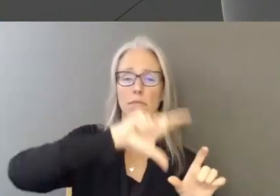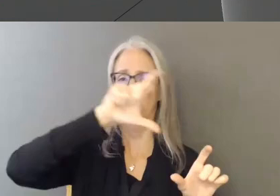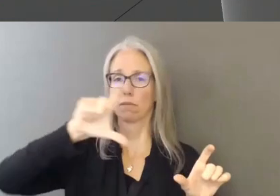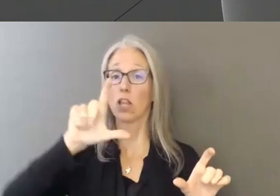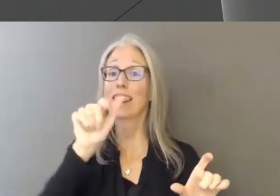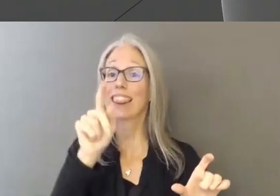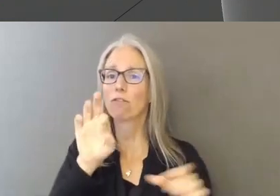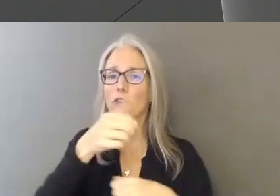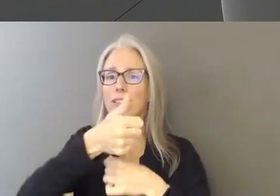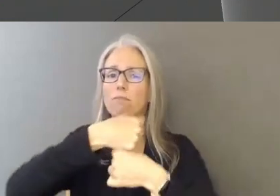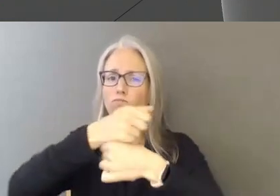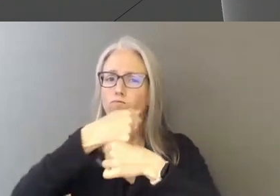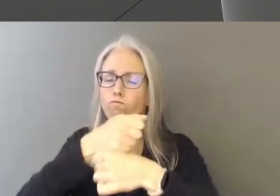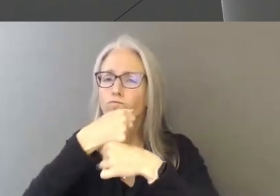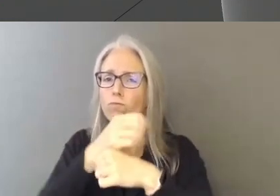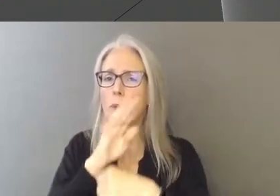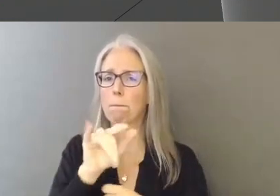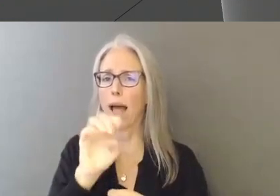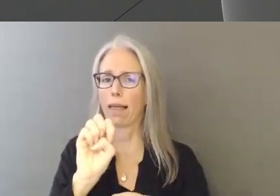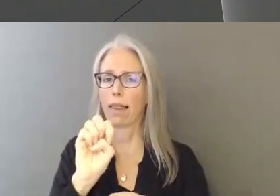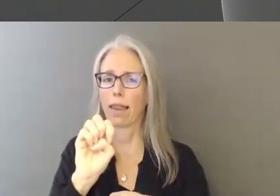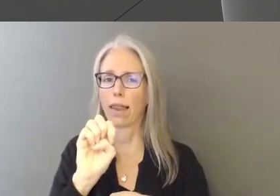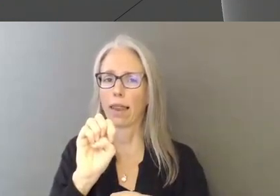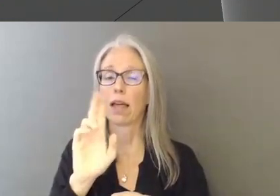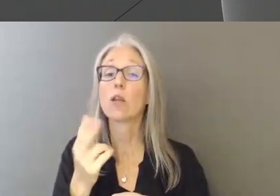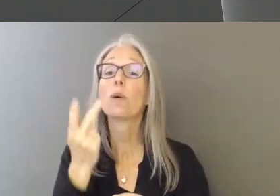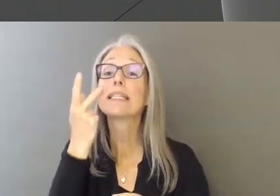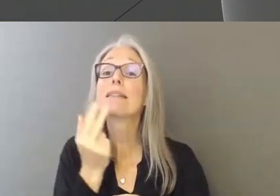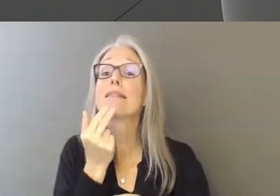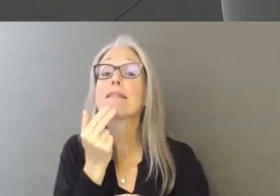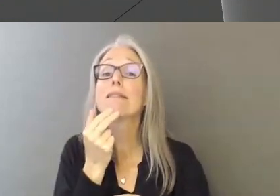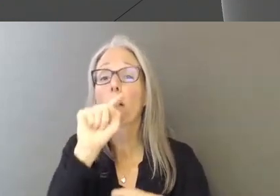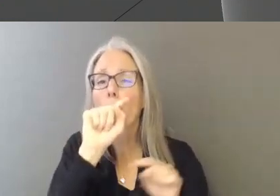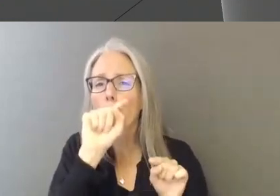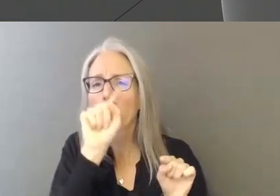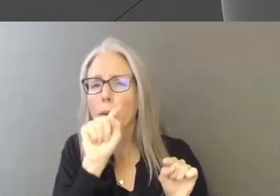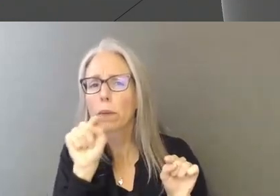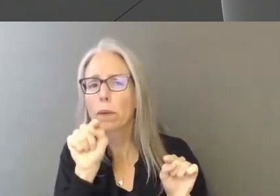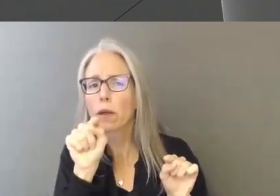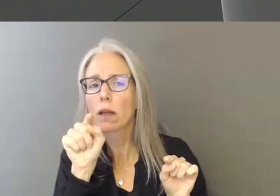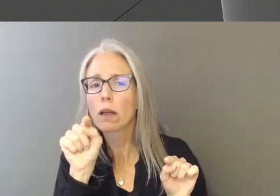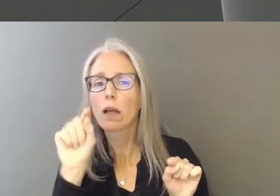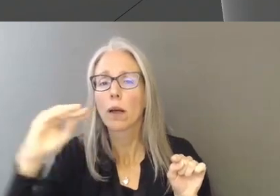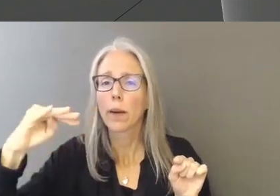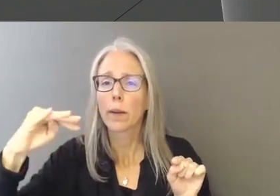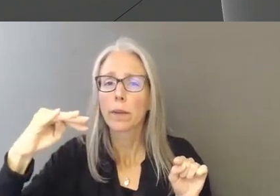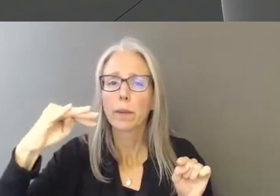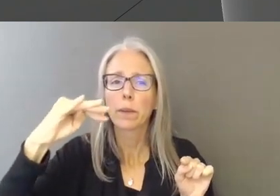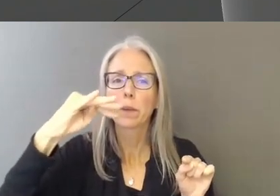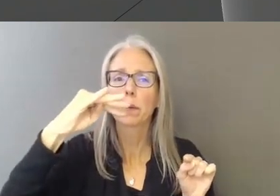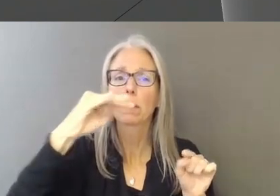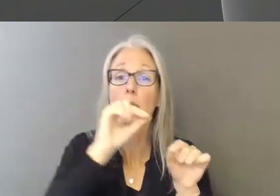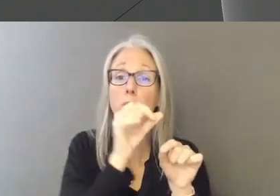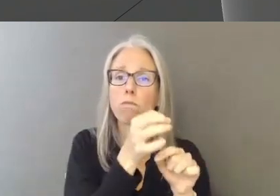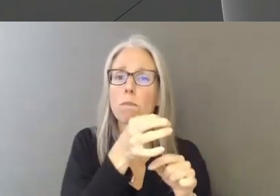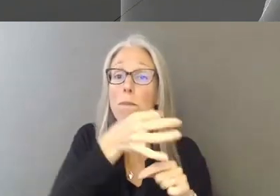these bile products, and they go from the smaller ducts here into bigger ducts. And